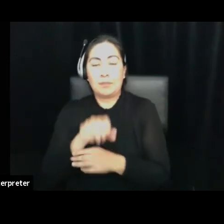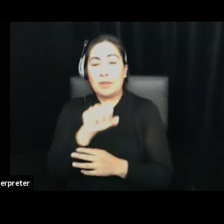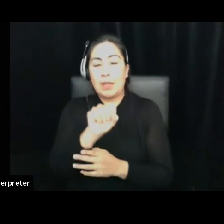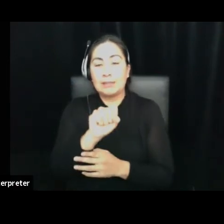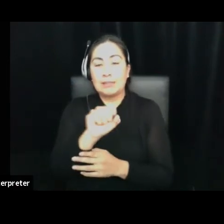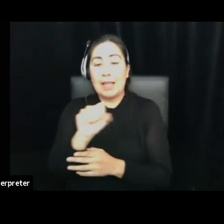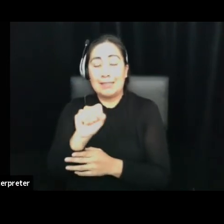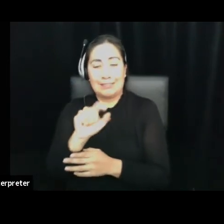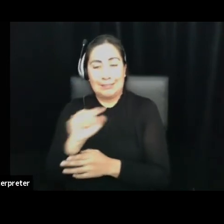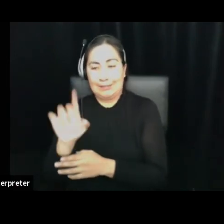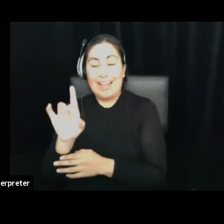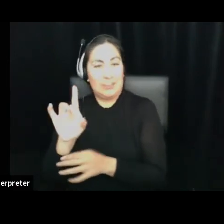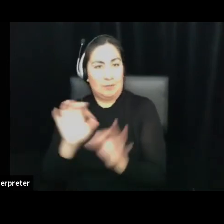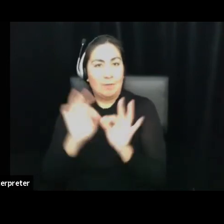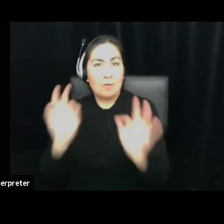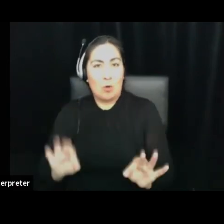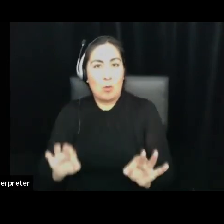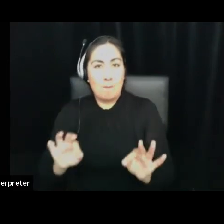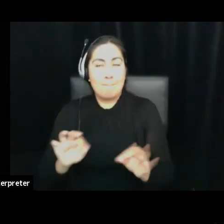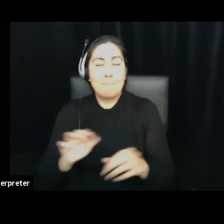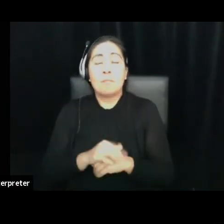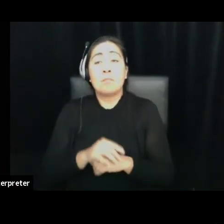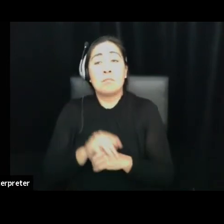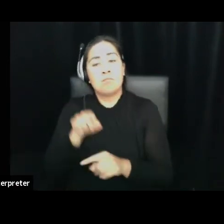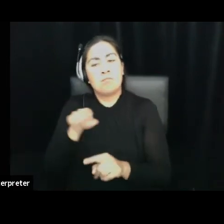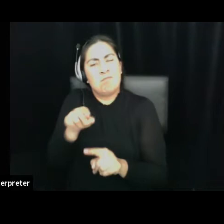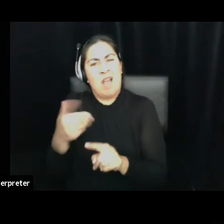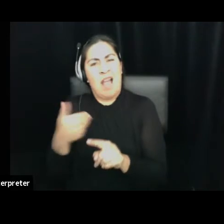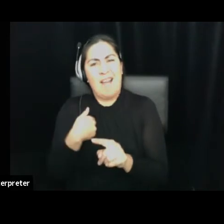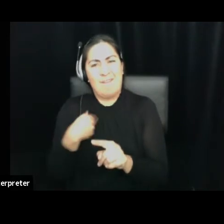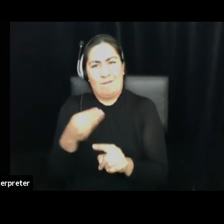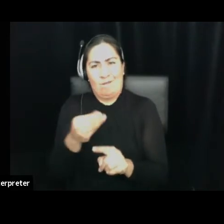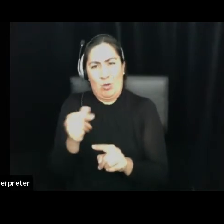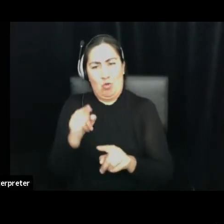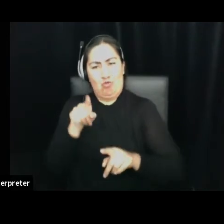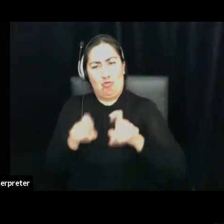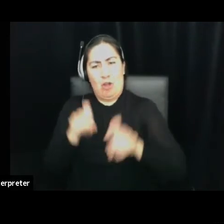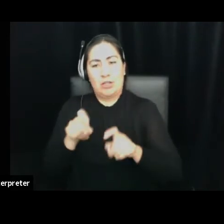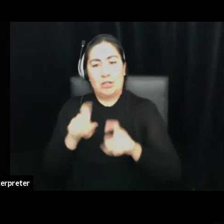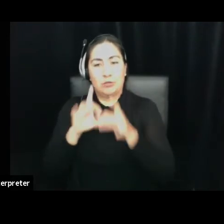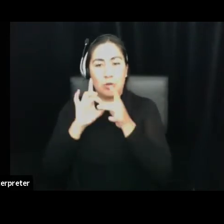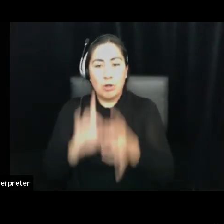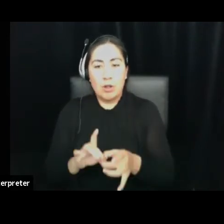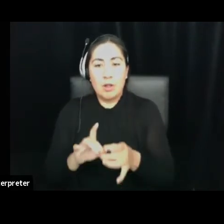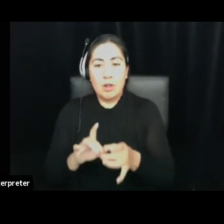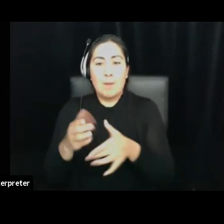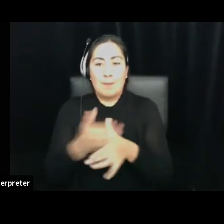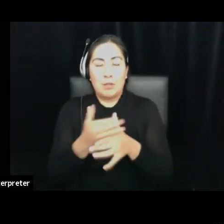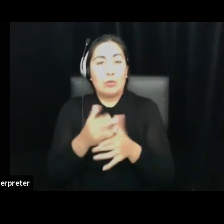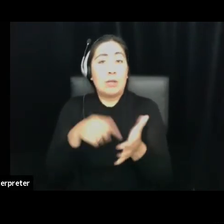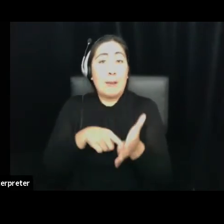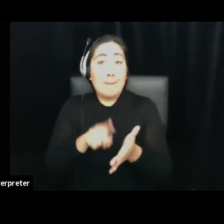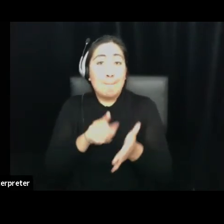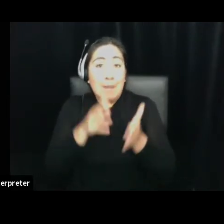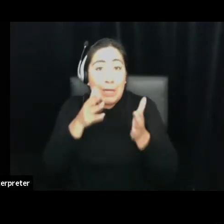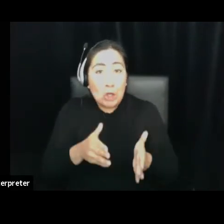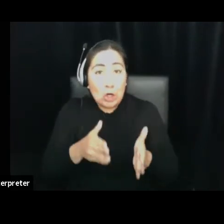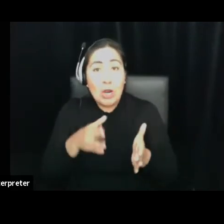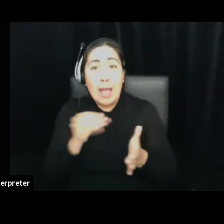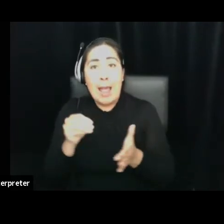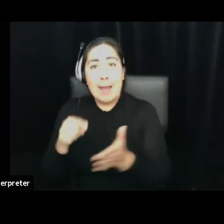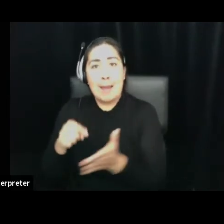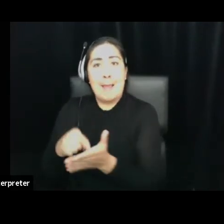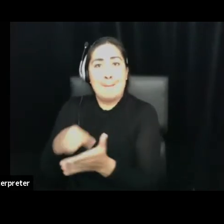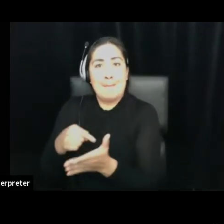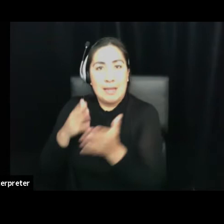SS8, it provides some questions about the relationship between payer and payee that can help